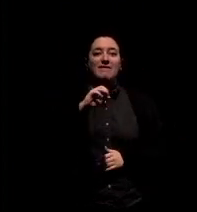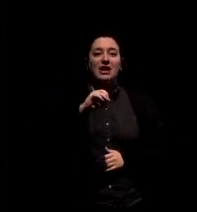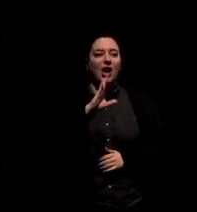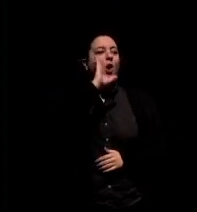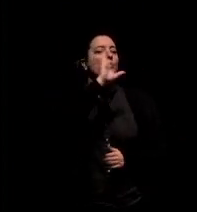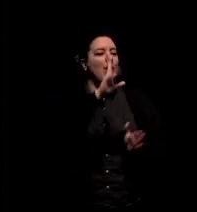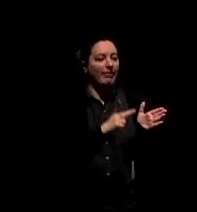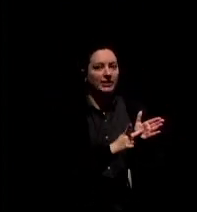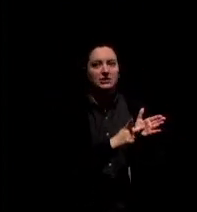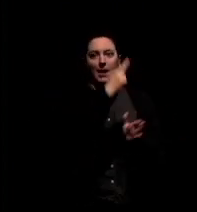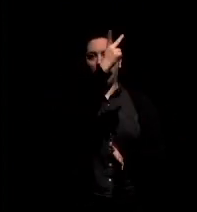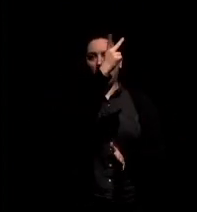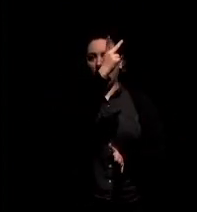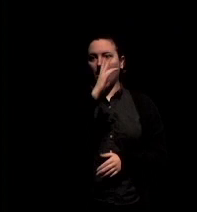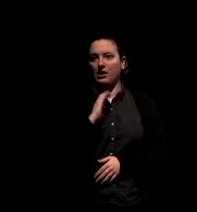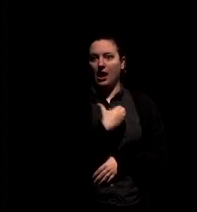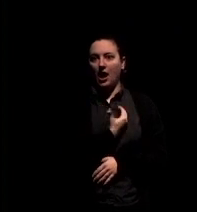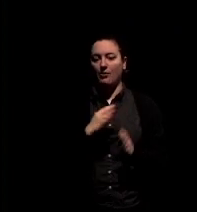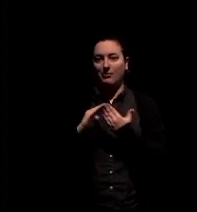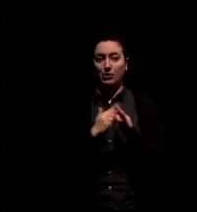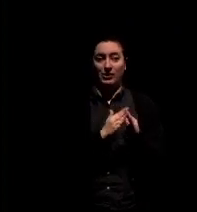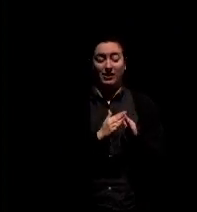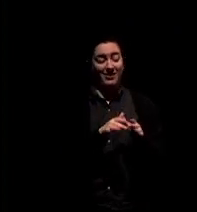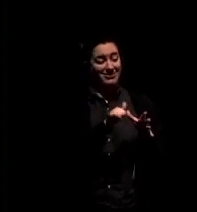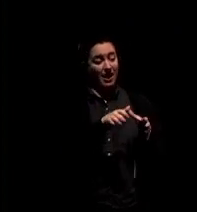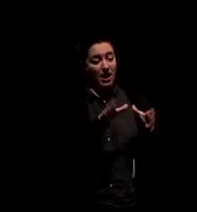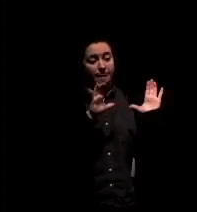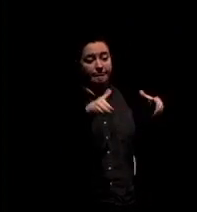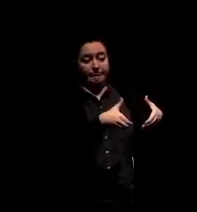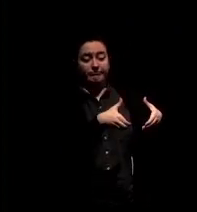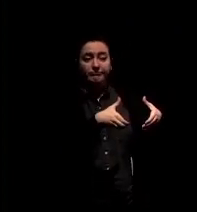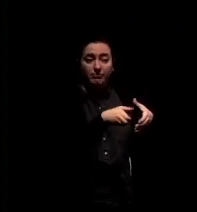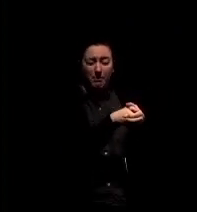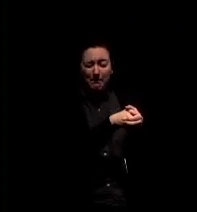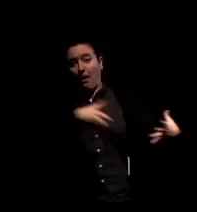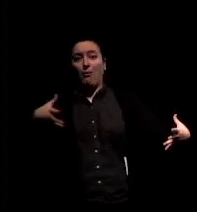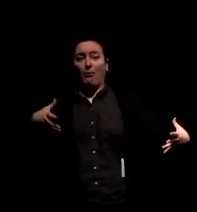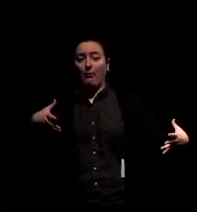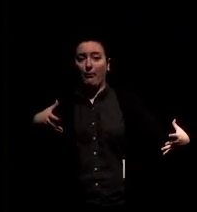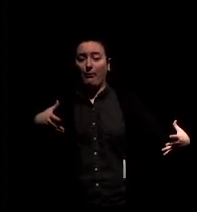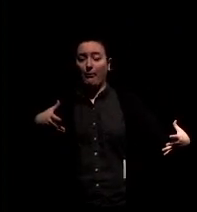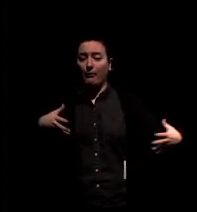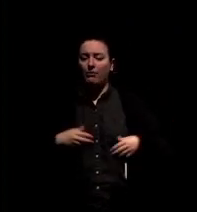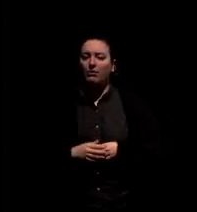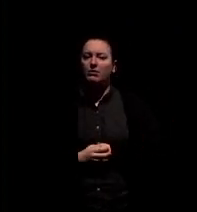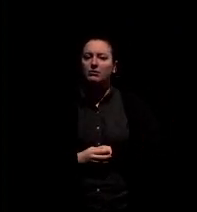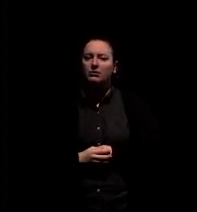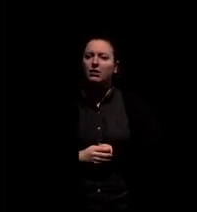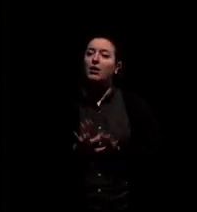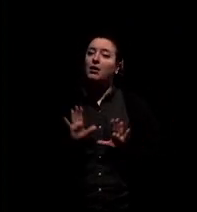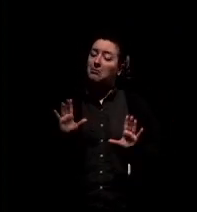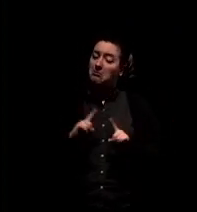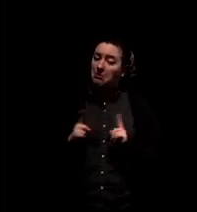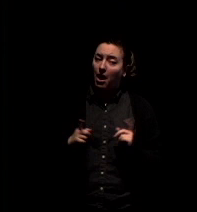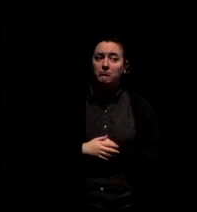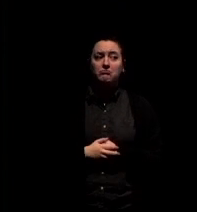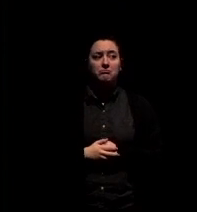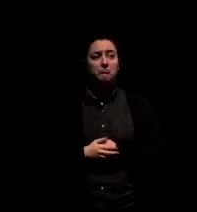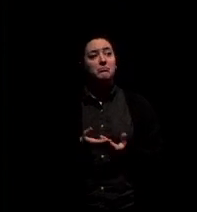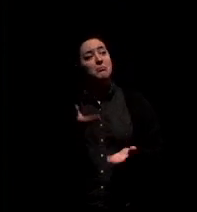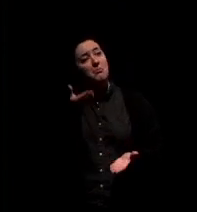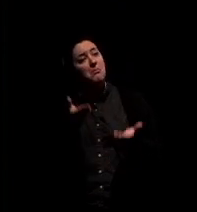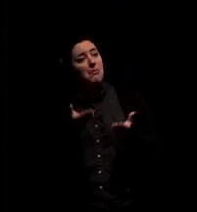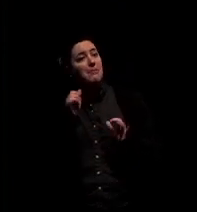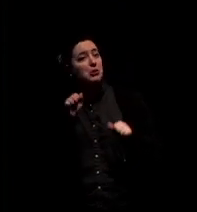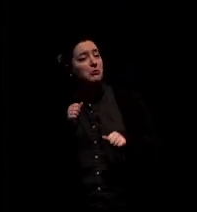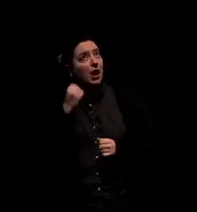rapidly growing part of the queer community. But as you can imagine, or maybe surprised to know, a